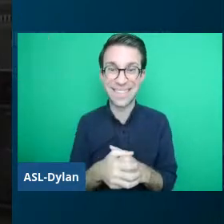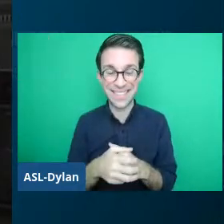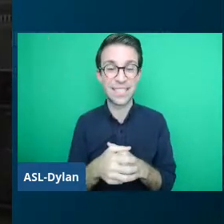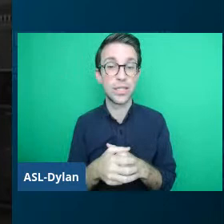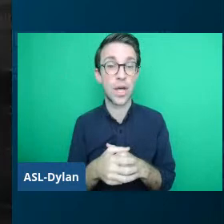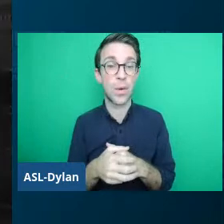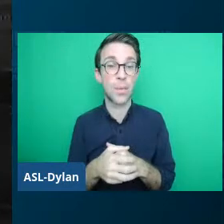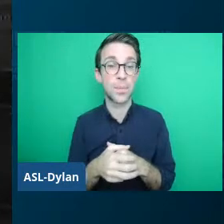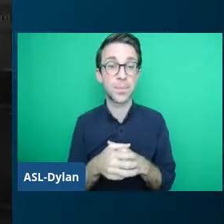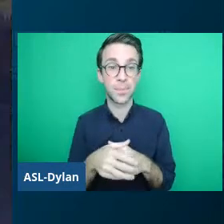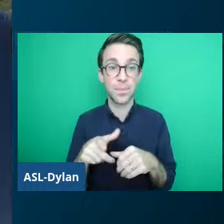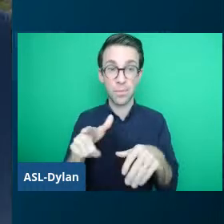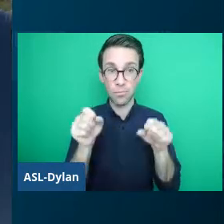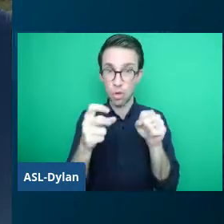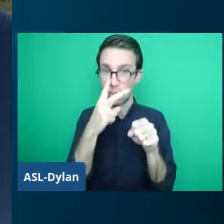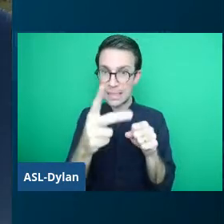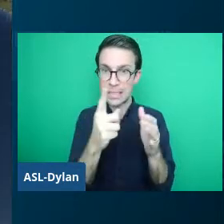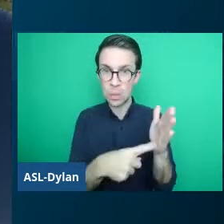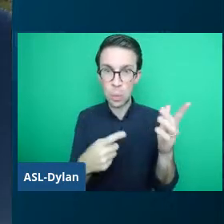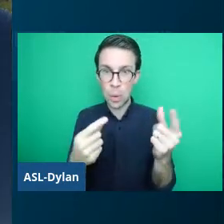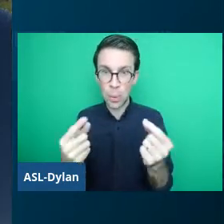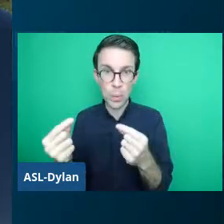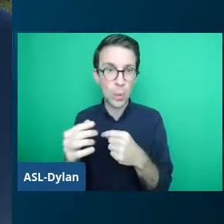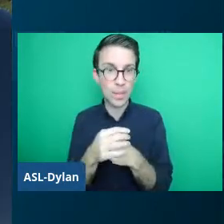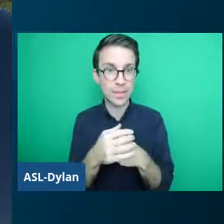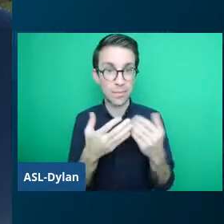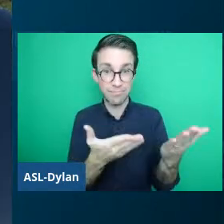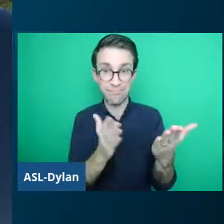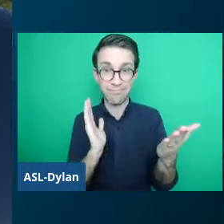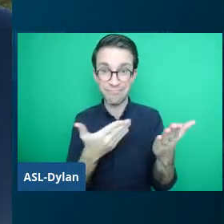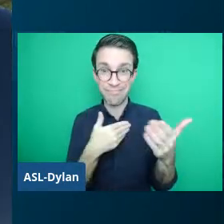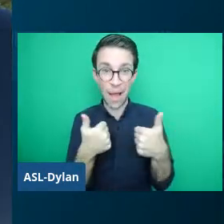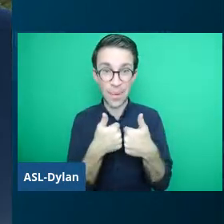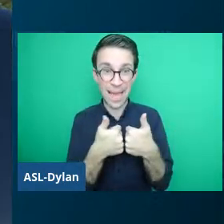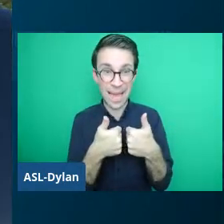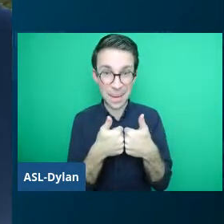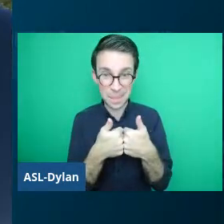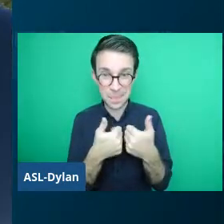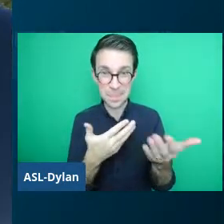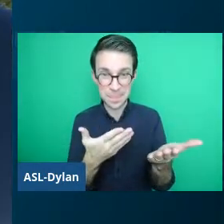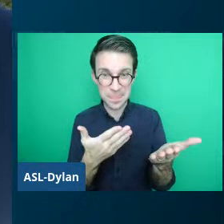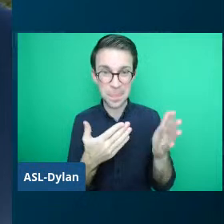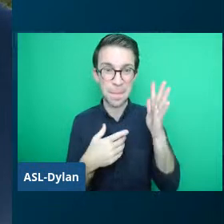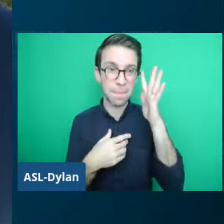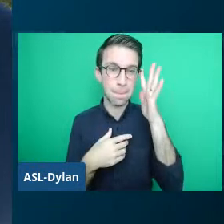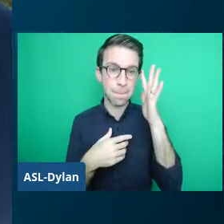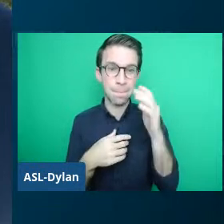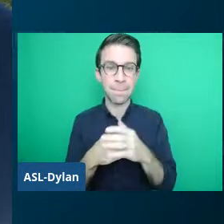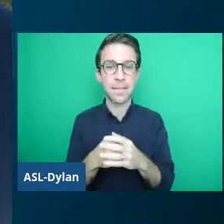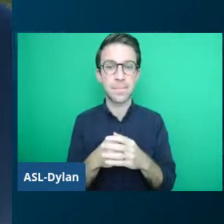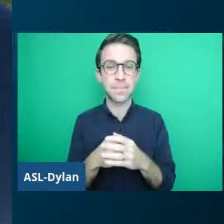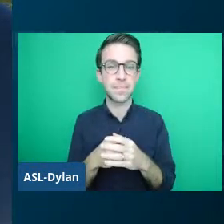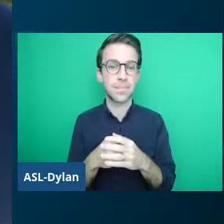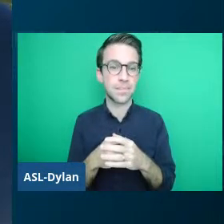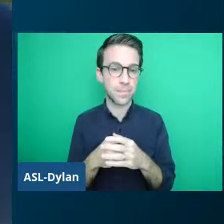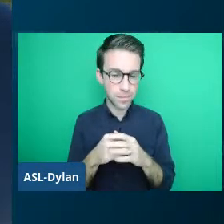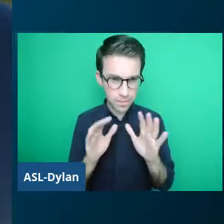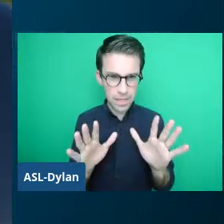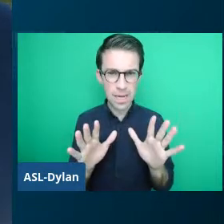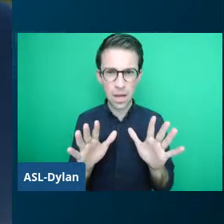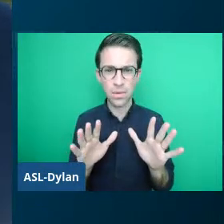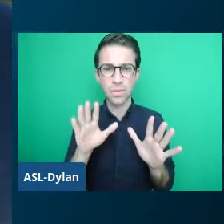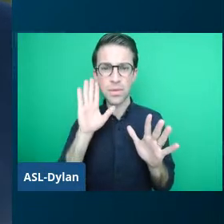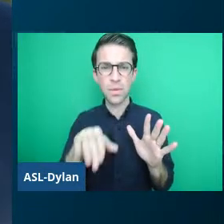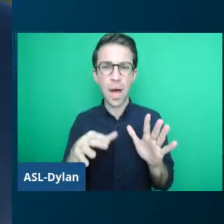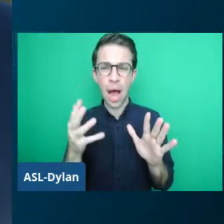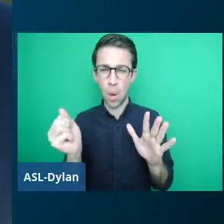able to see what we are doing like this. Here's our game right here, Kerbal Space Program. And whenever you get going with this, I want everybody to